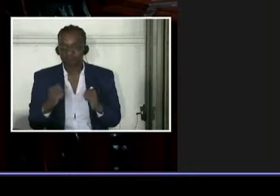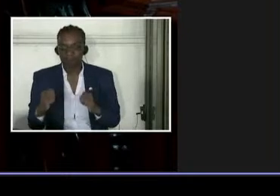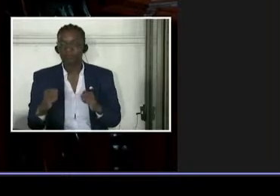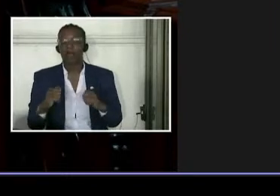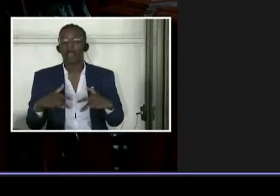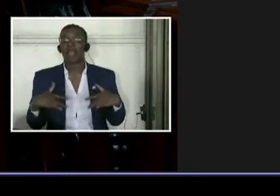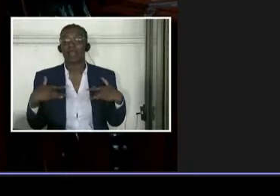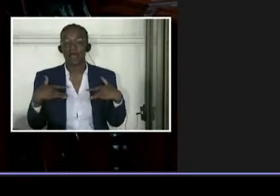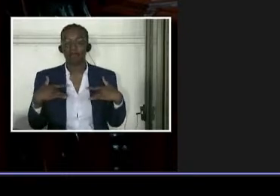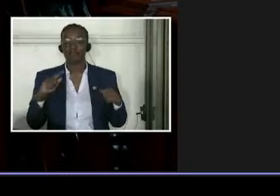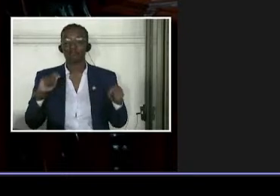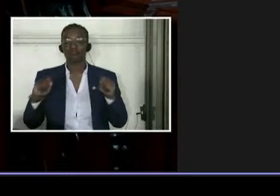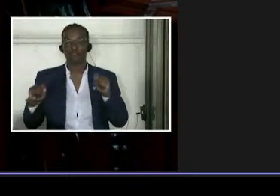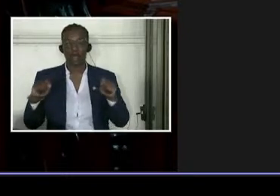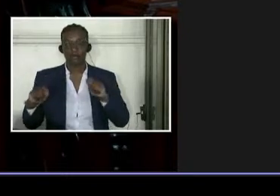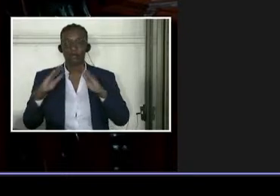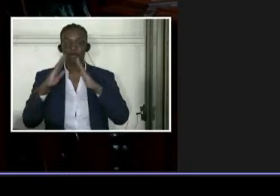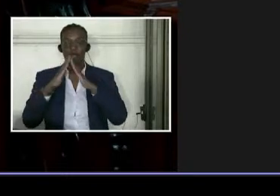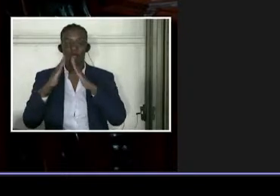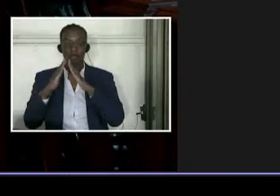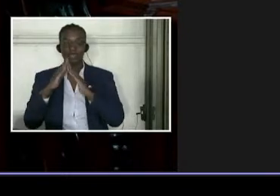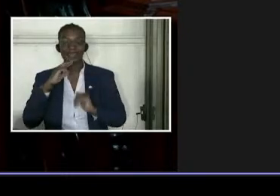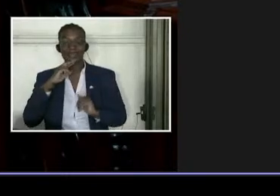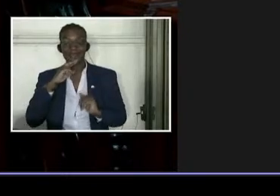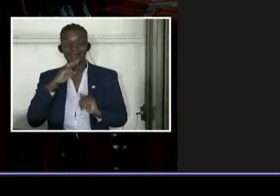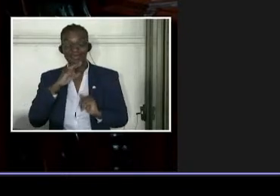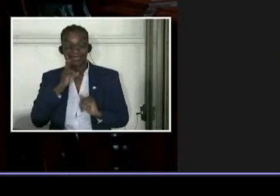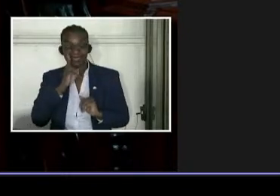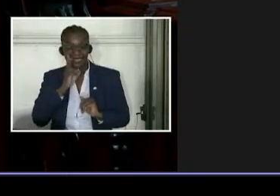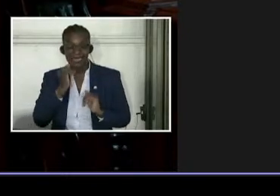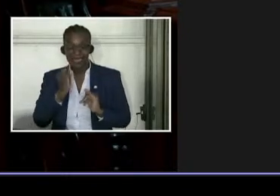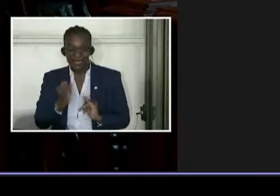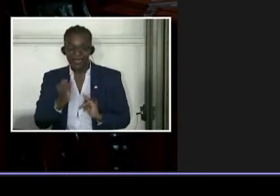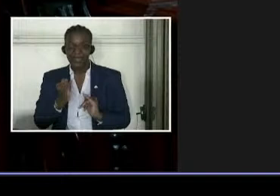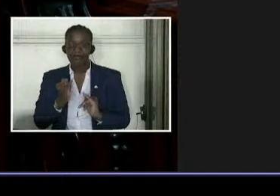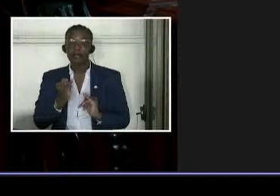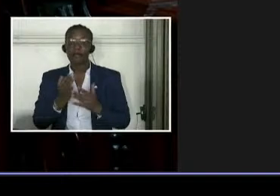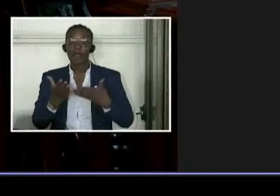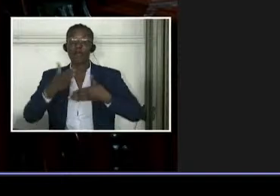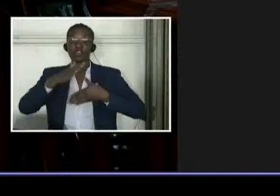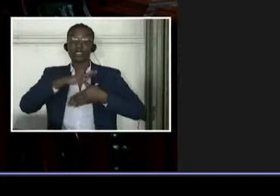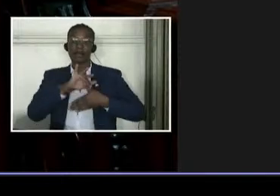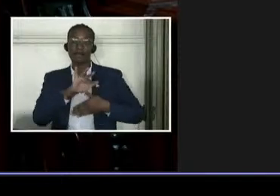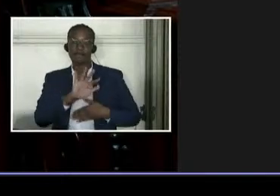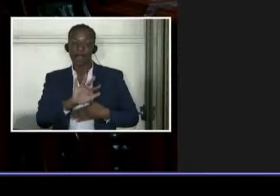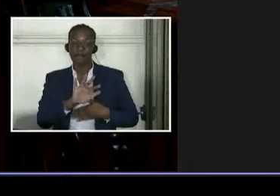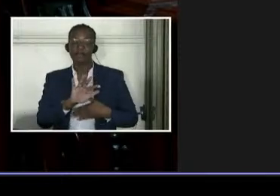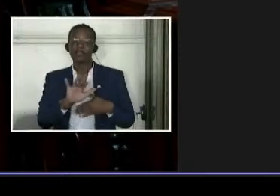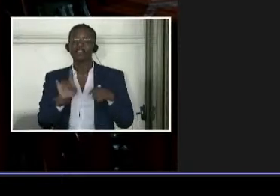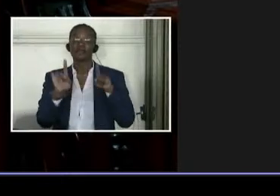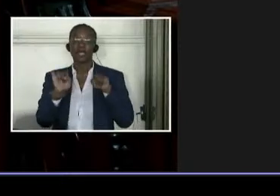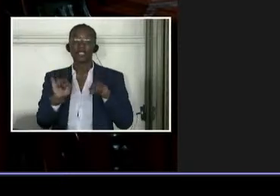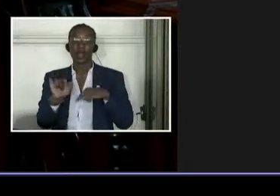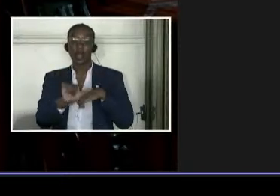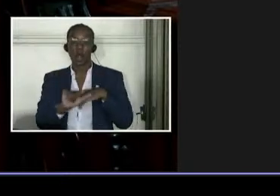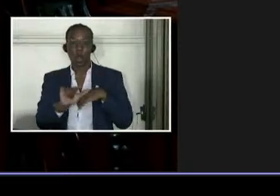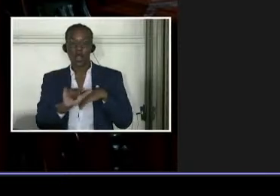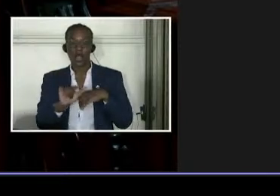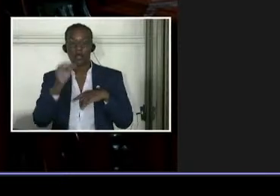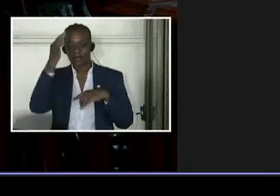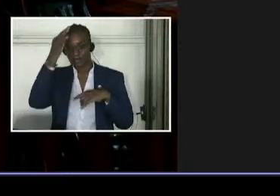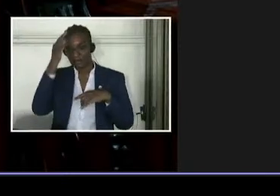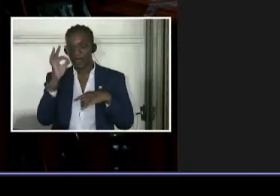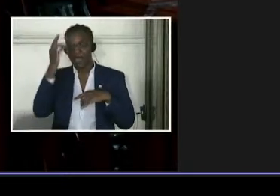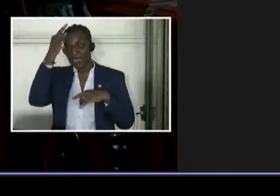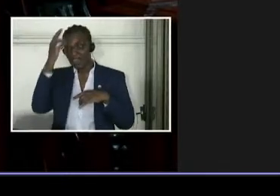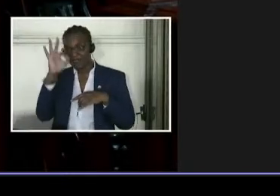livelihoods through transformed human settlements and realize MTSF Priority 5, Special Integration, Human Settlements and Local Government,